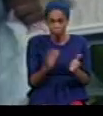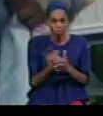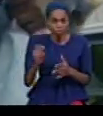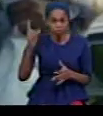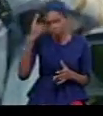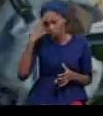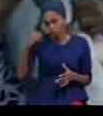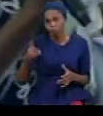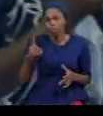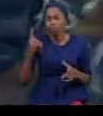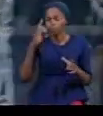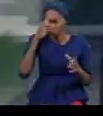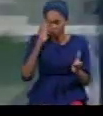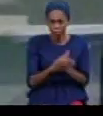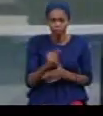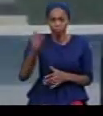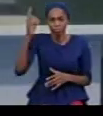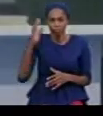miracle. Thank you.